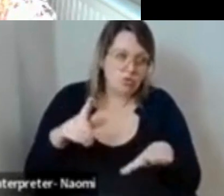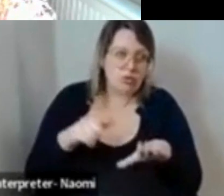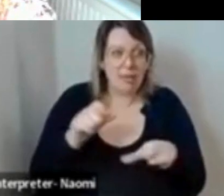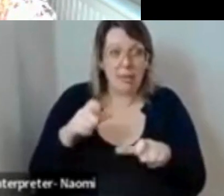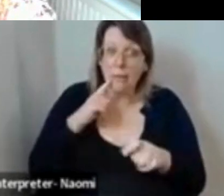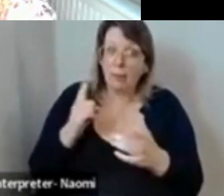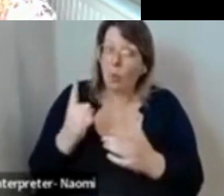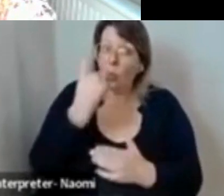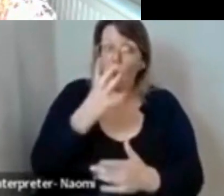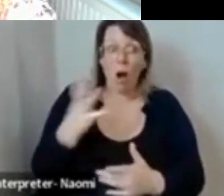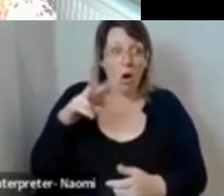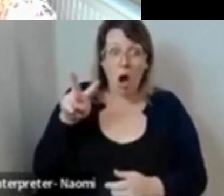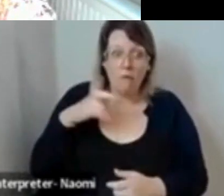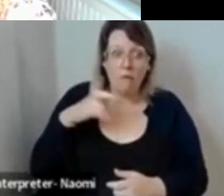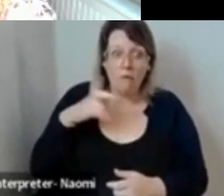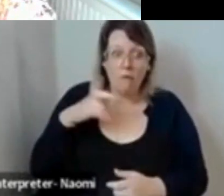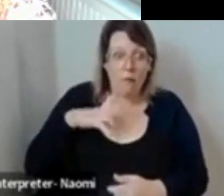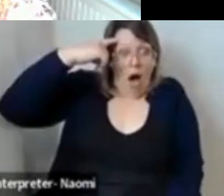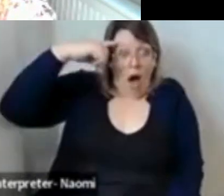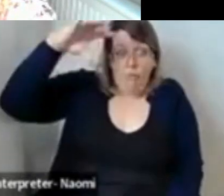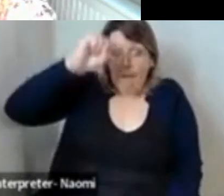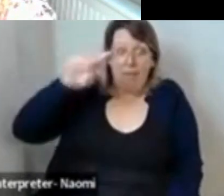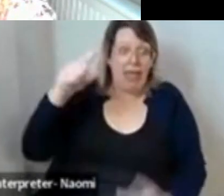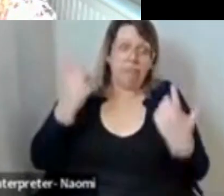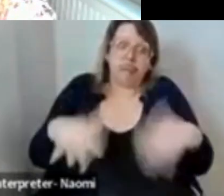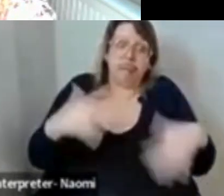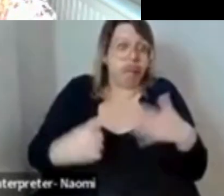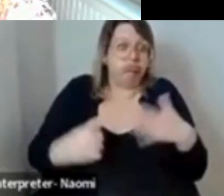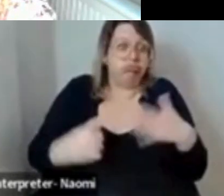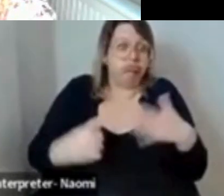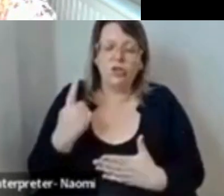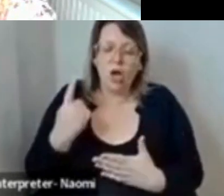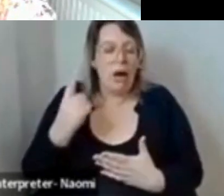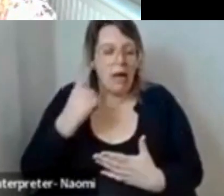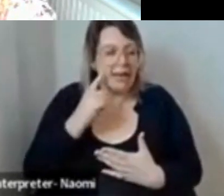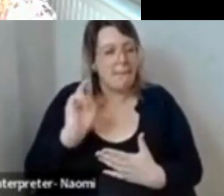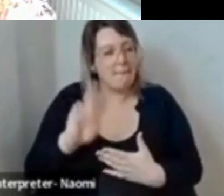that they never forget because of having those types of opportunities.